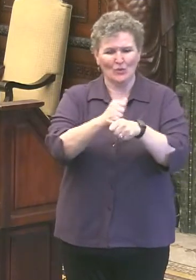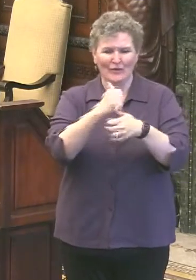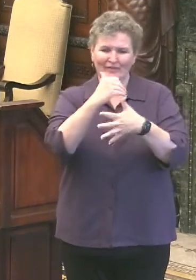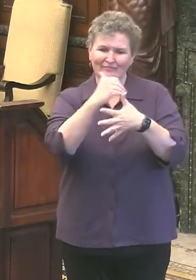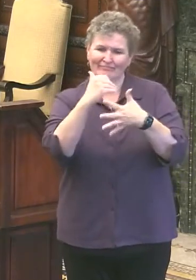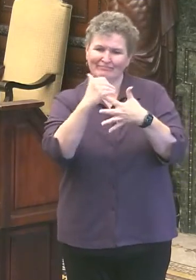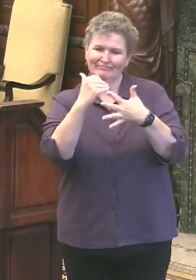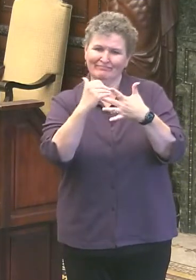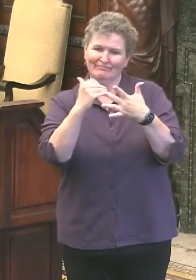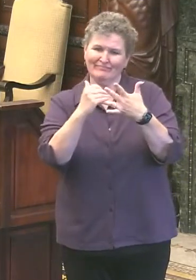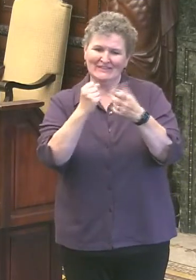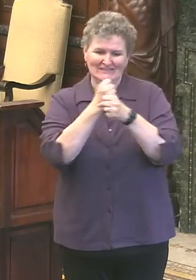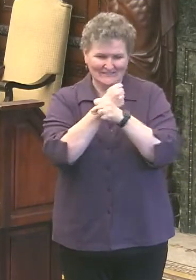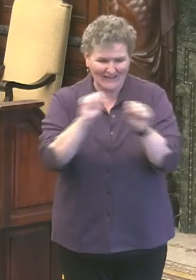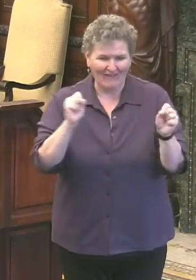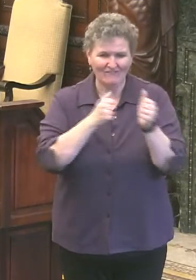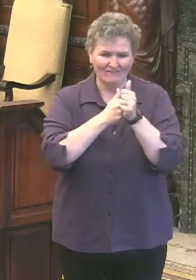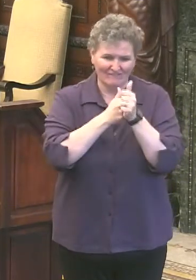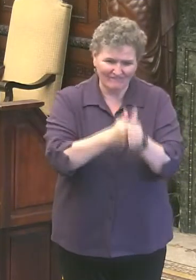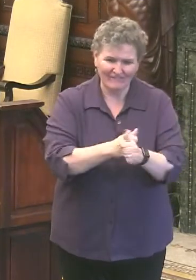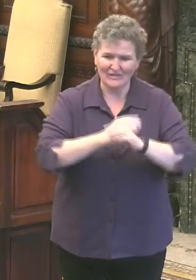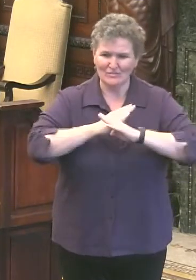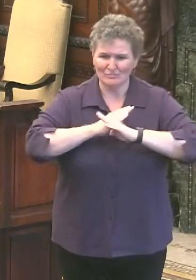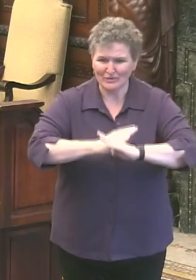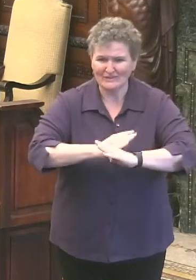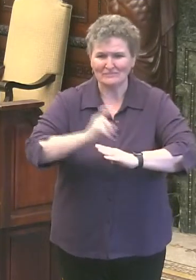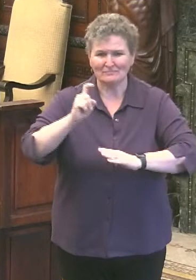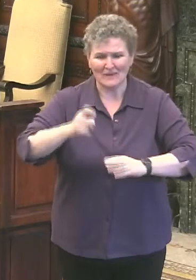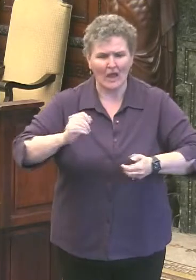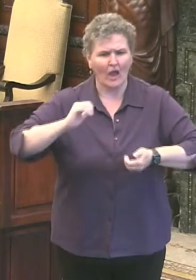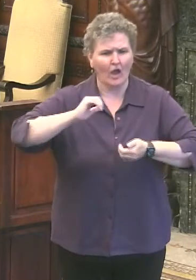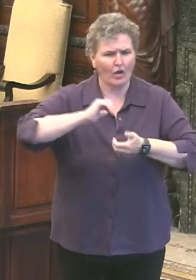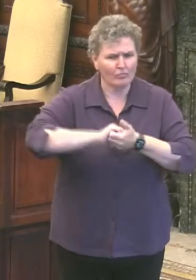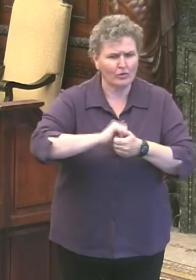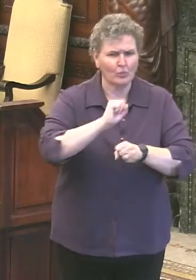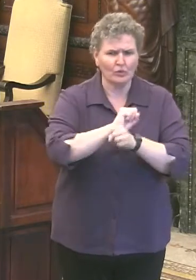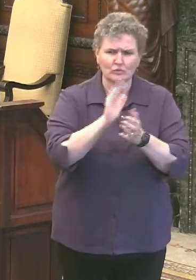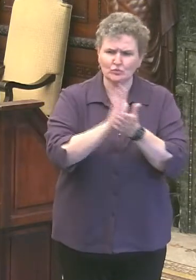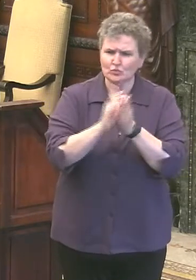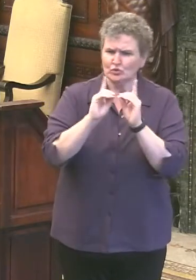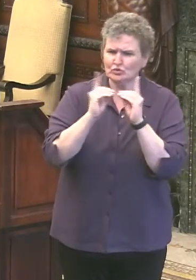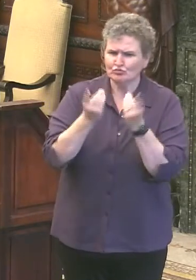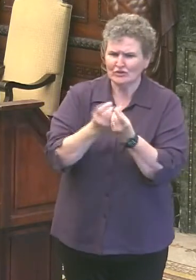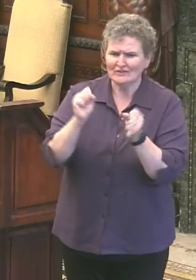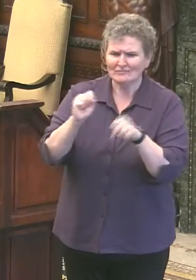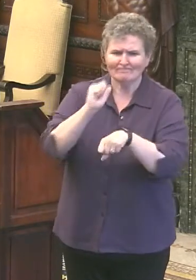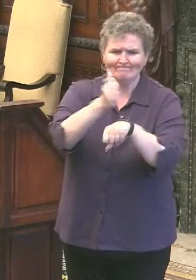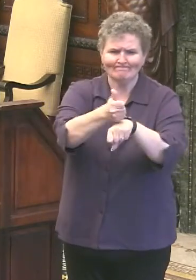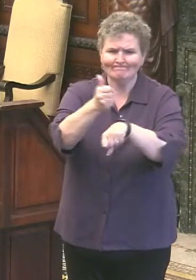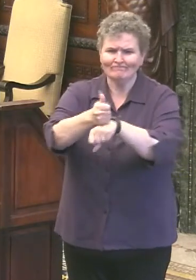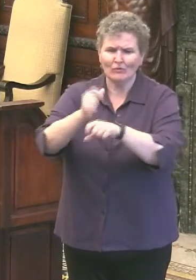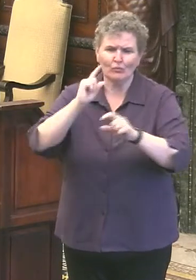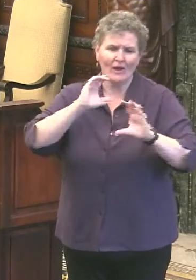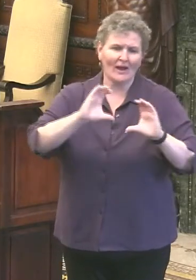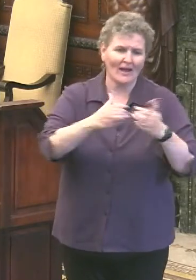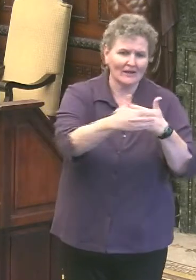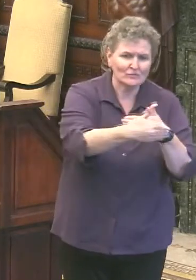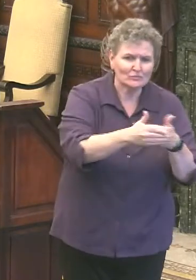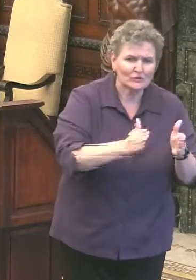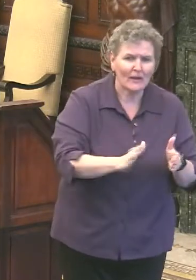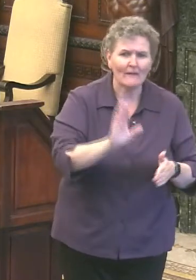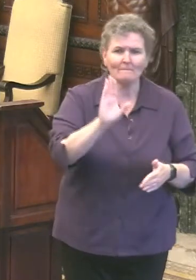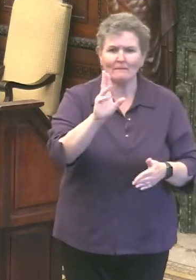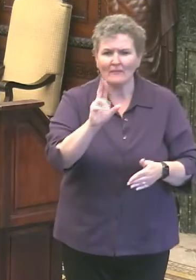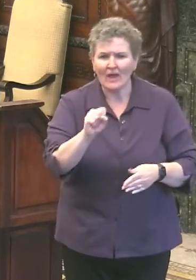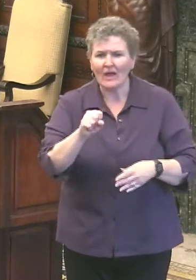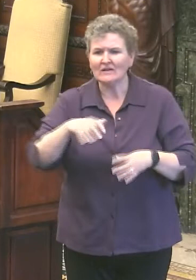safety precautions. And we are working with the school district around safety precautions in the classroom, in buses, and other settings. We don't have